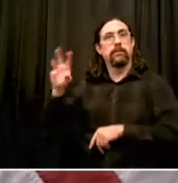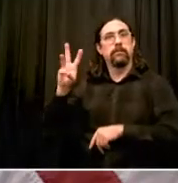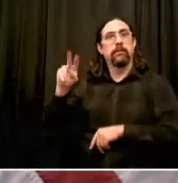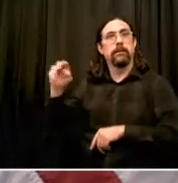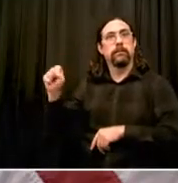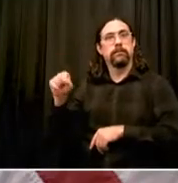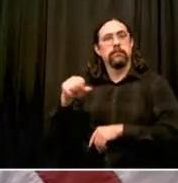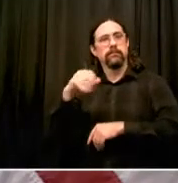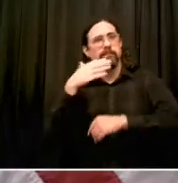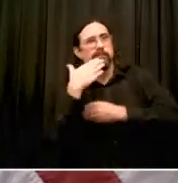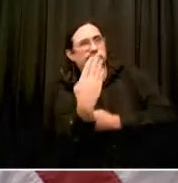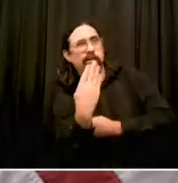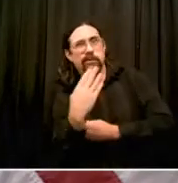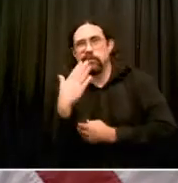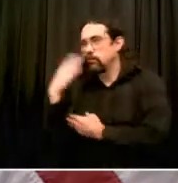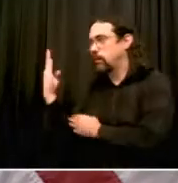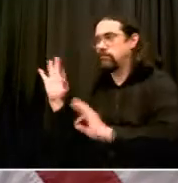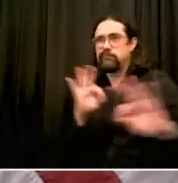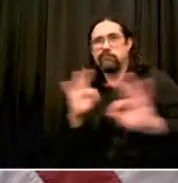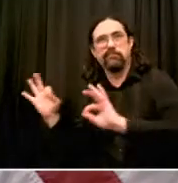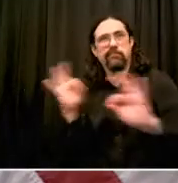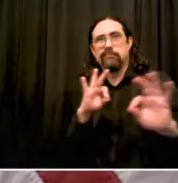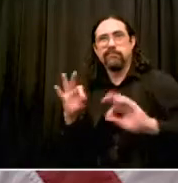let's try to get a base hit here.